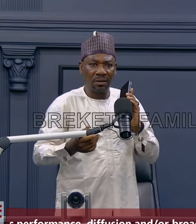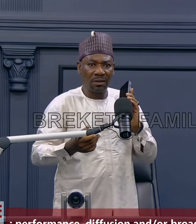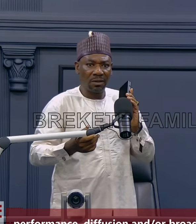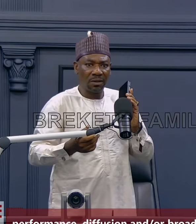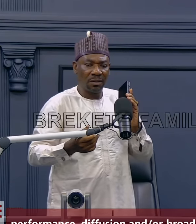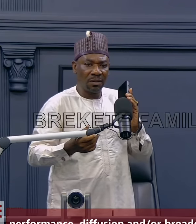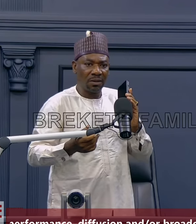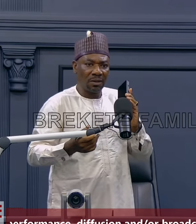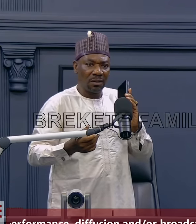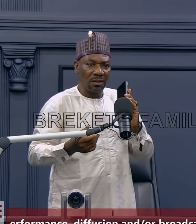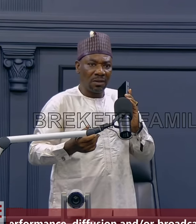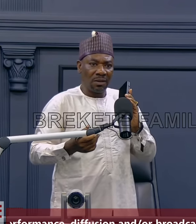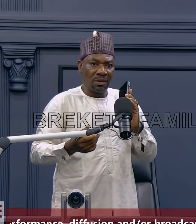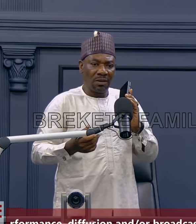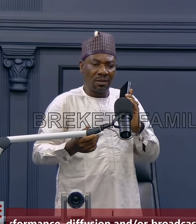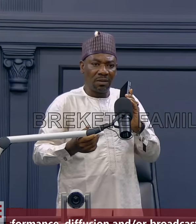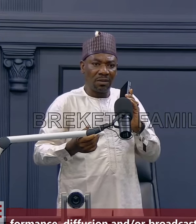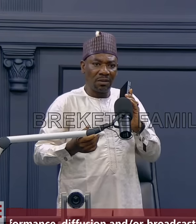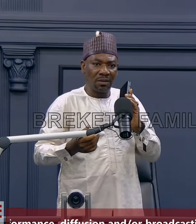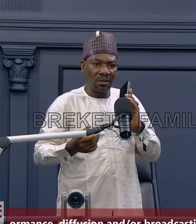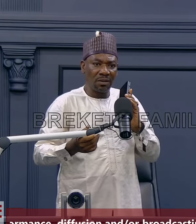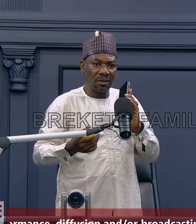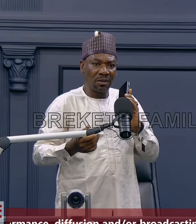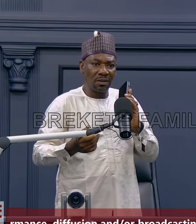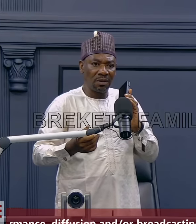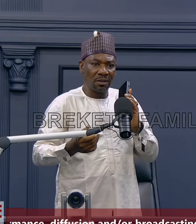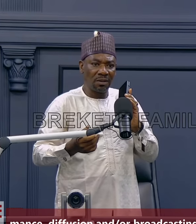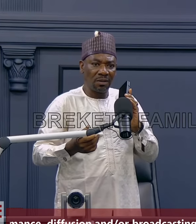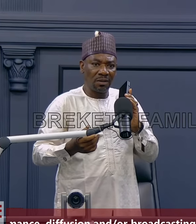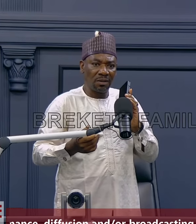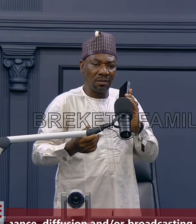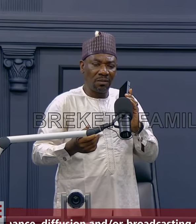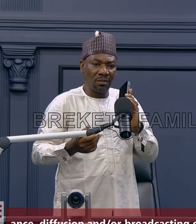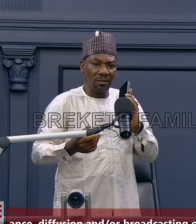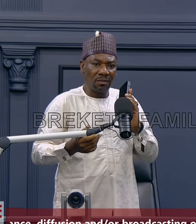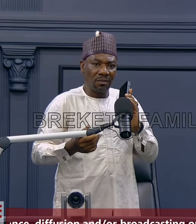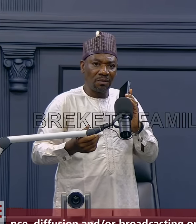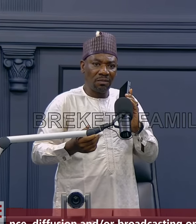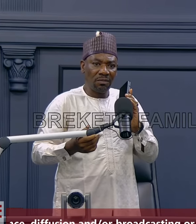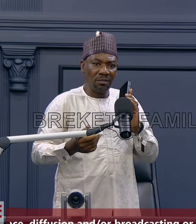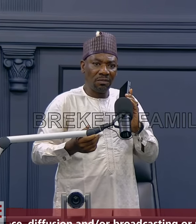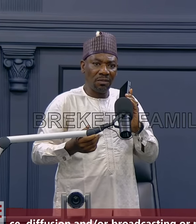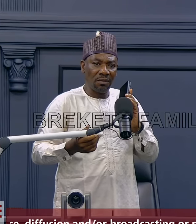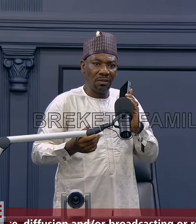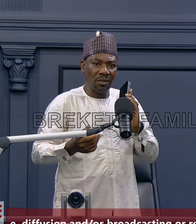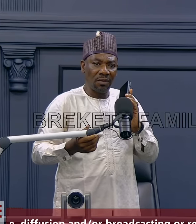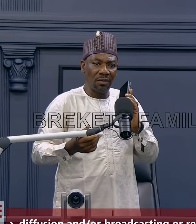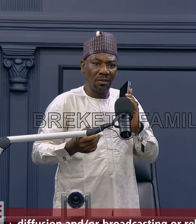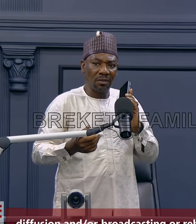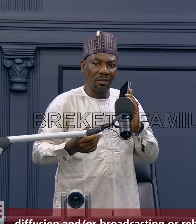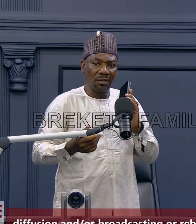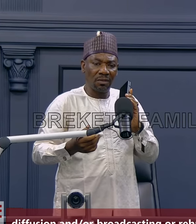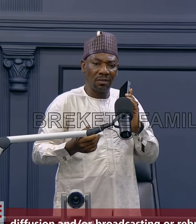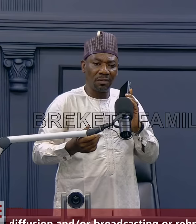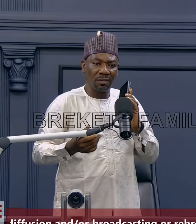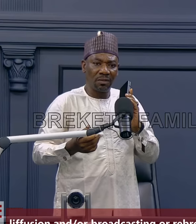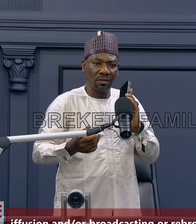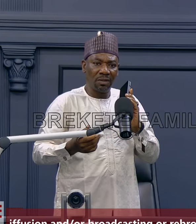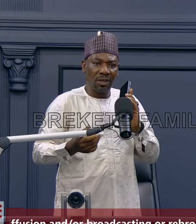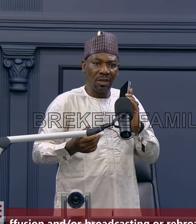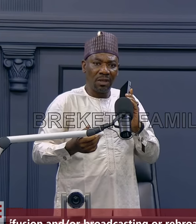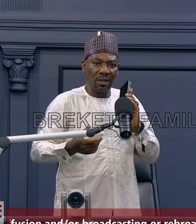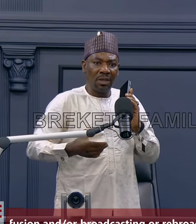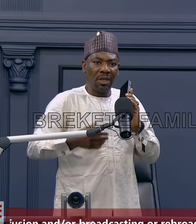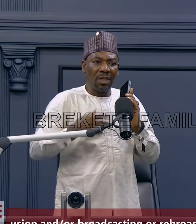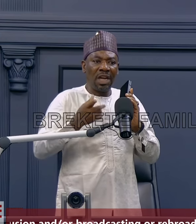oh look at this woman condition speak for this condition if I want to do anything to this